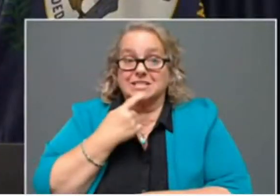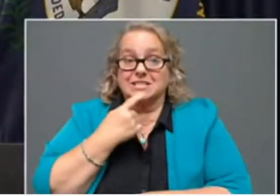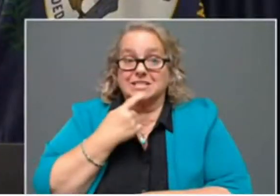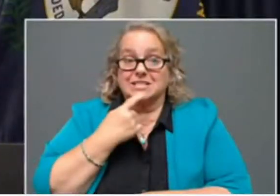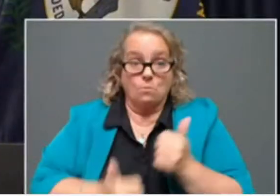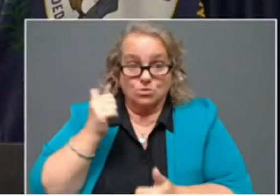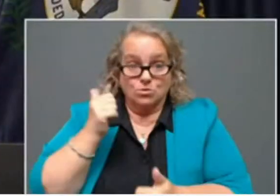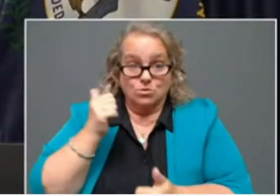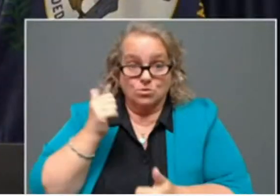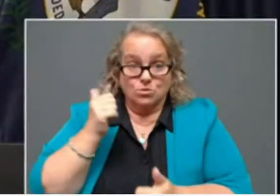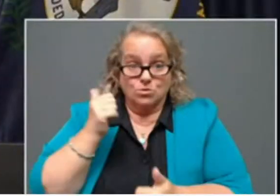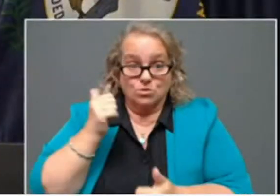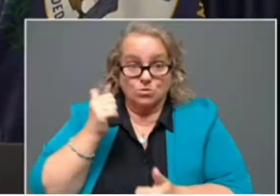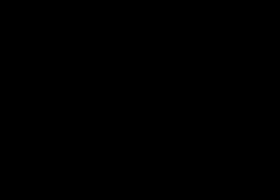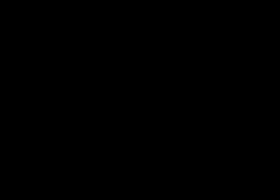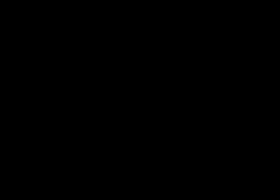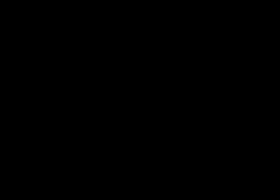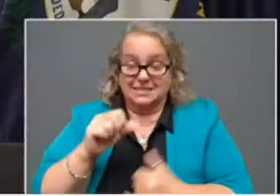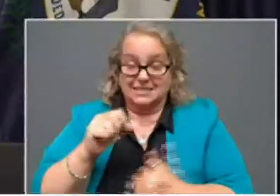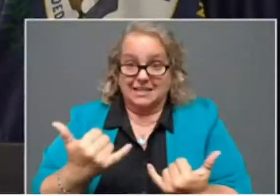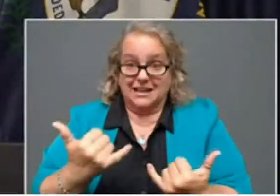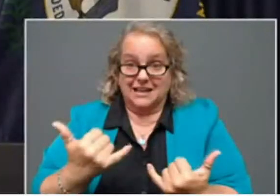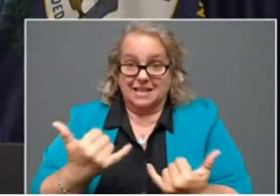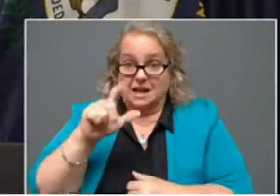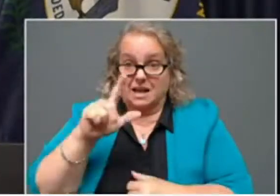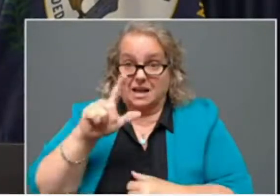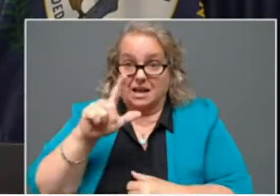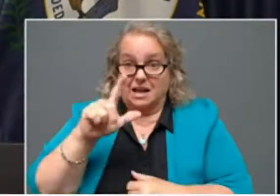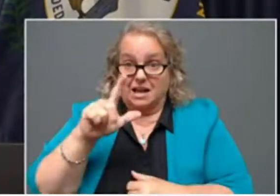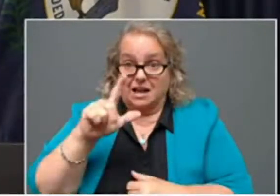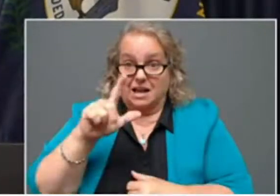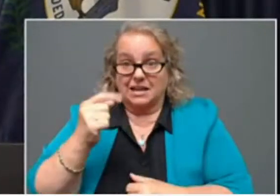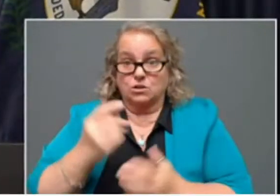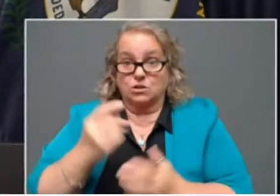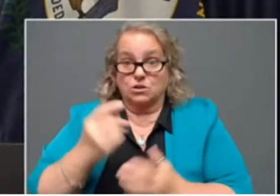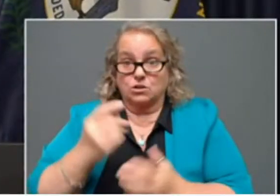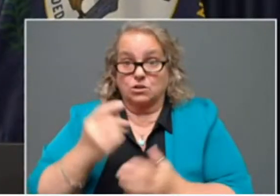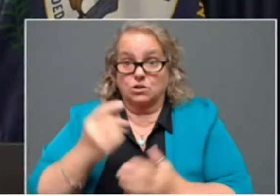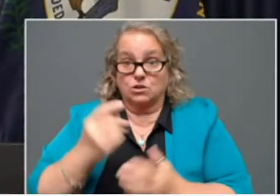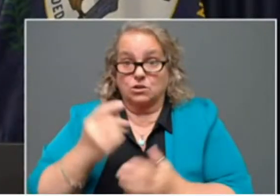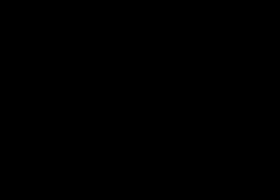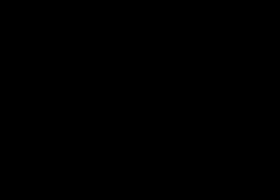How quickly it has grown. Do you want to go over how quickly the percent?